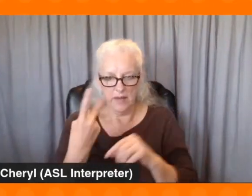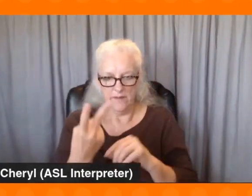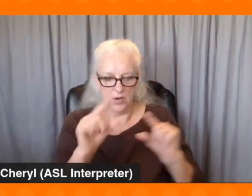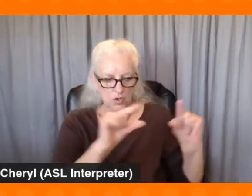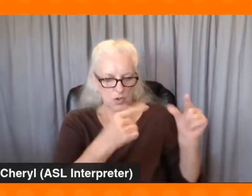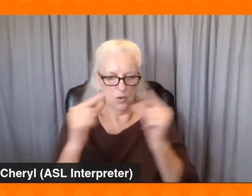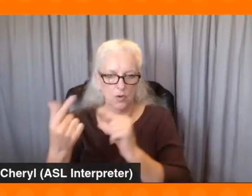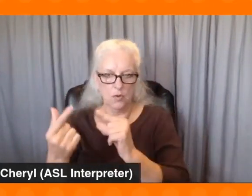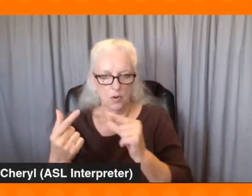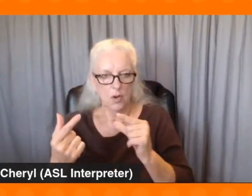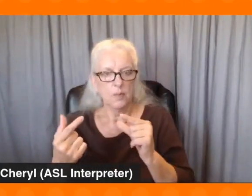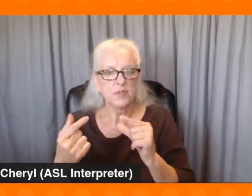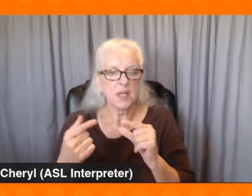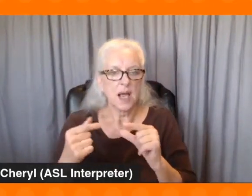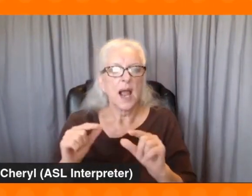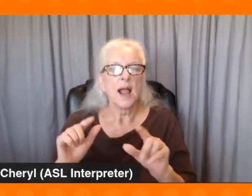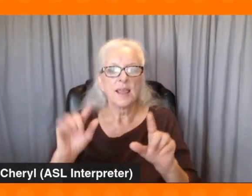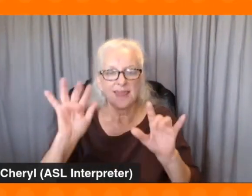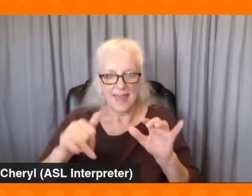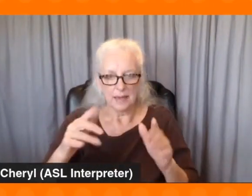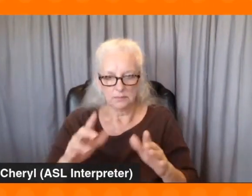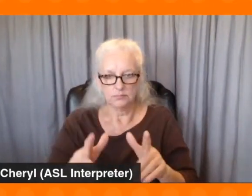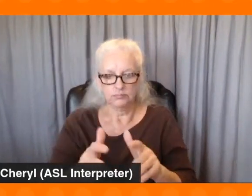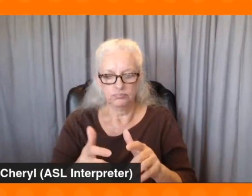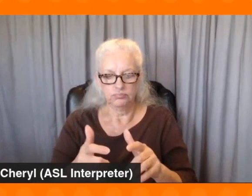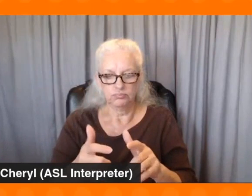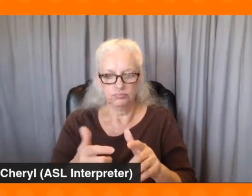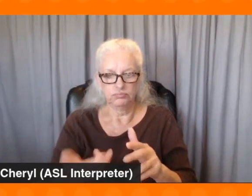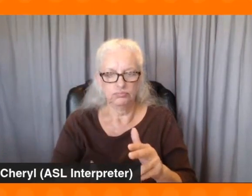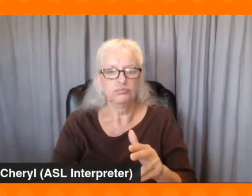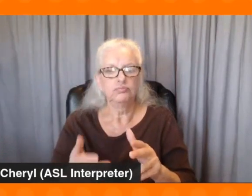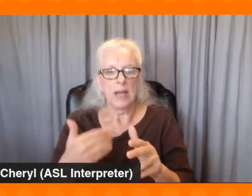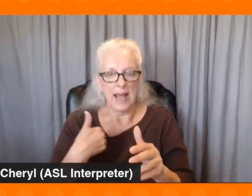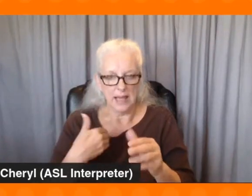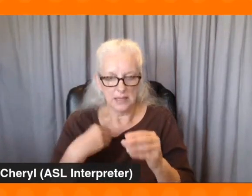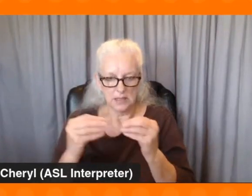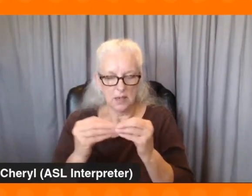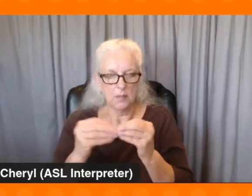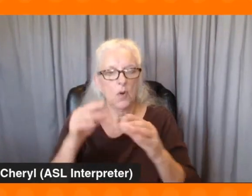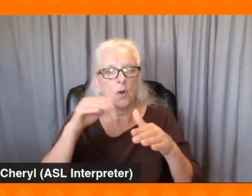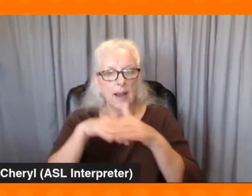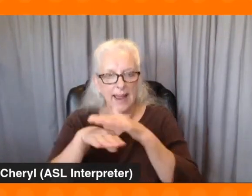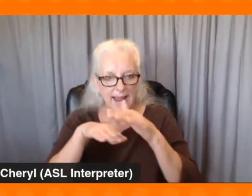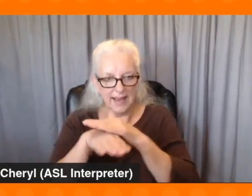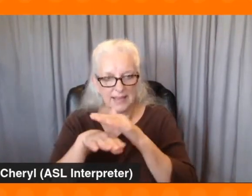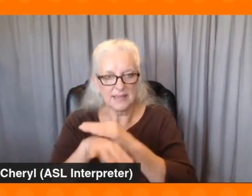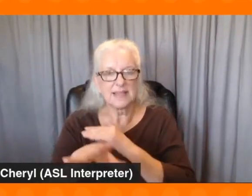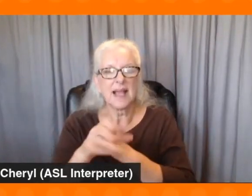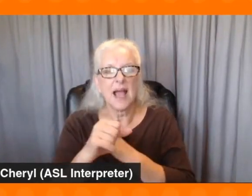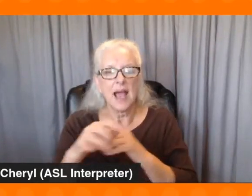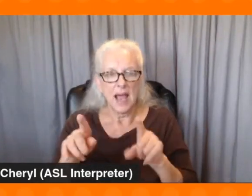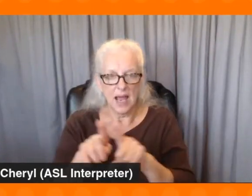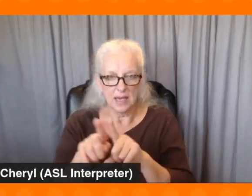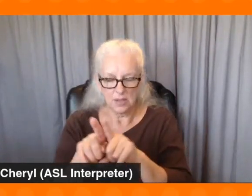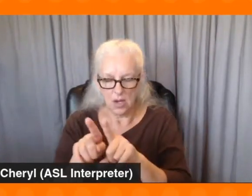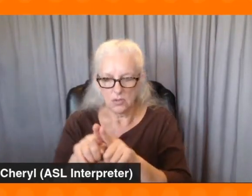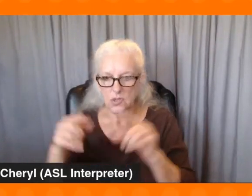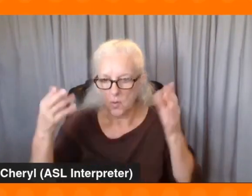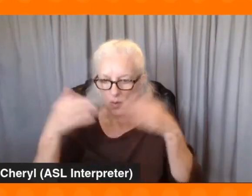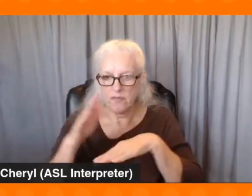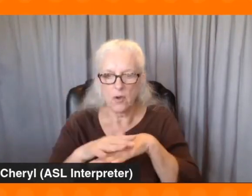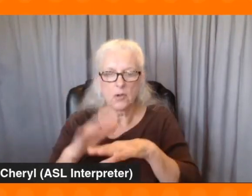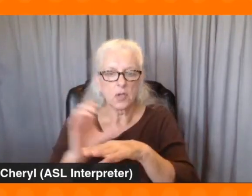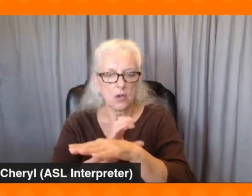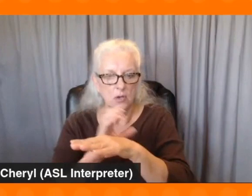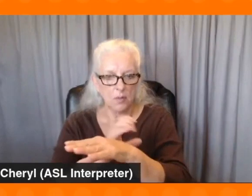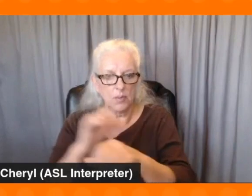broaden participation and increase access to a high quality and rigorous, culturally responsive computer science education, but